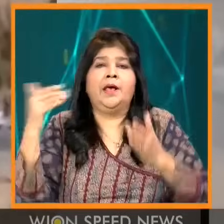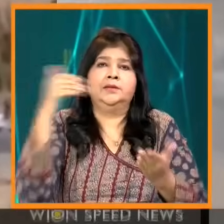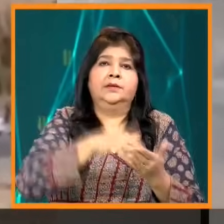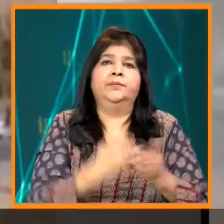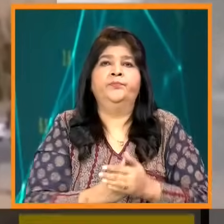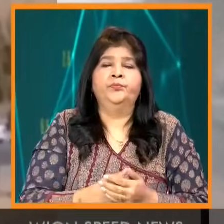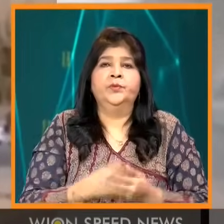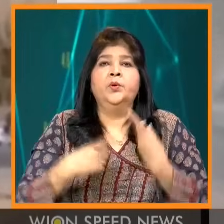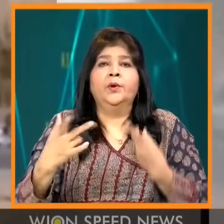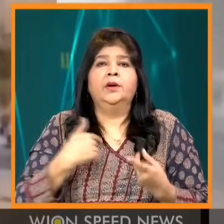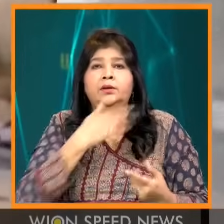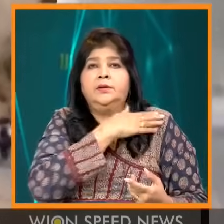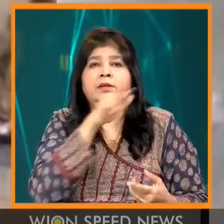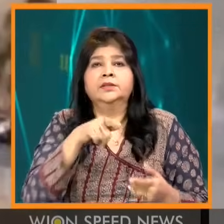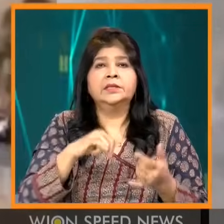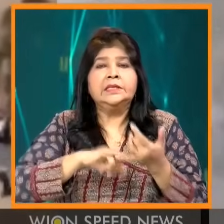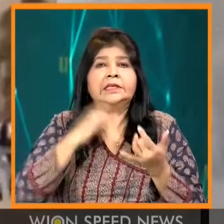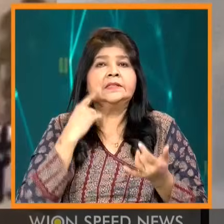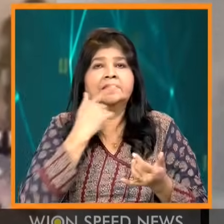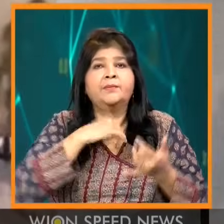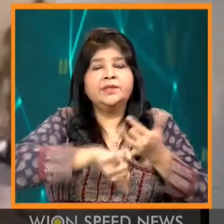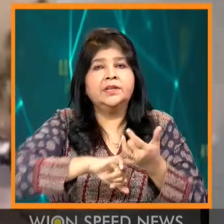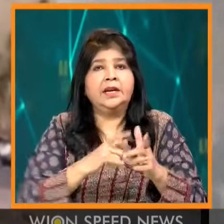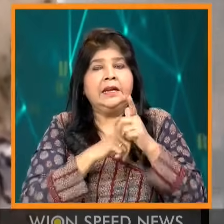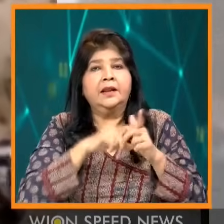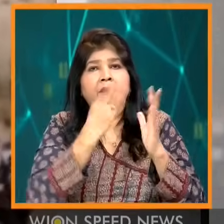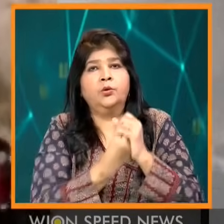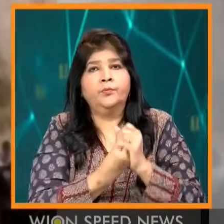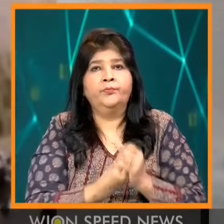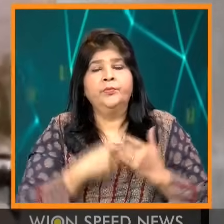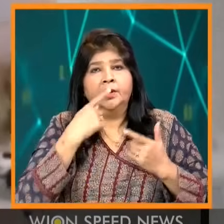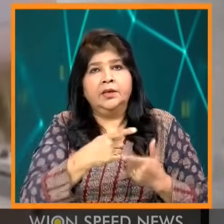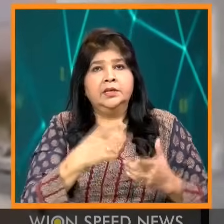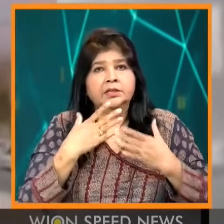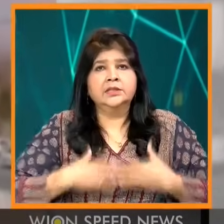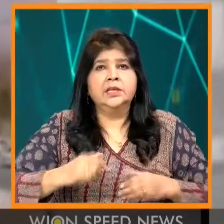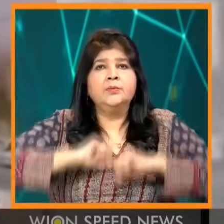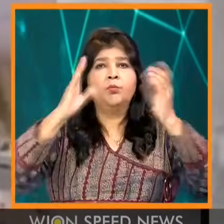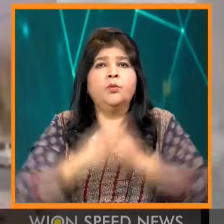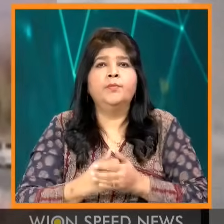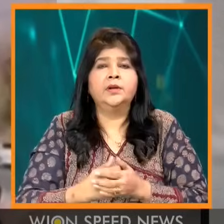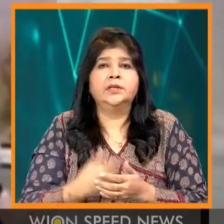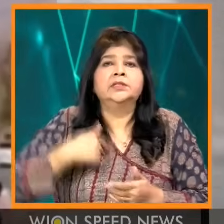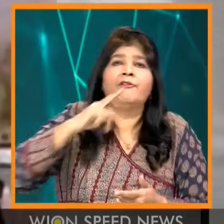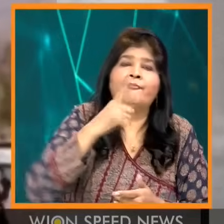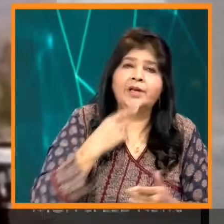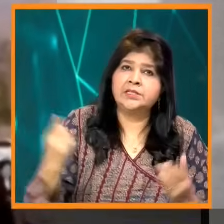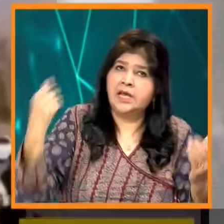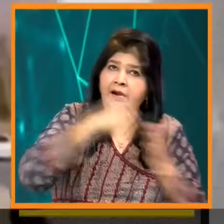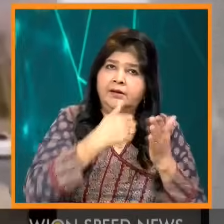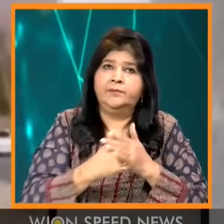Now, the blasts were claimed by the Islamic State terror group, and one suicide bomber is known to have carried out the first